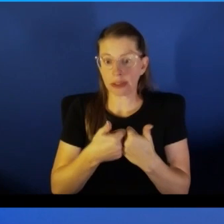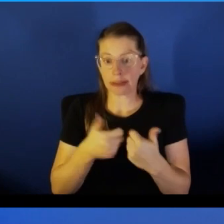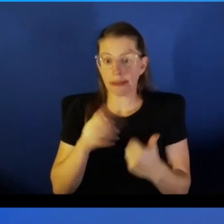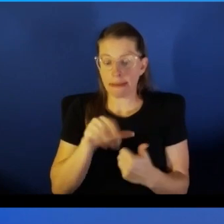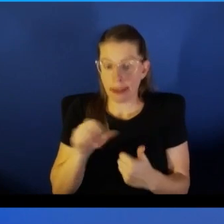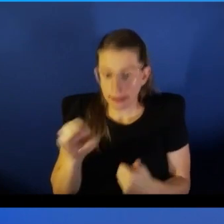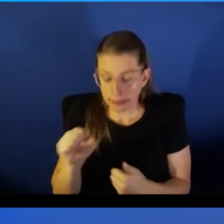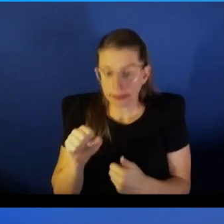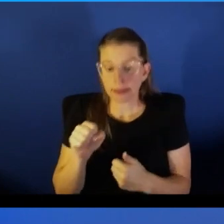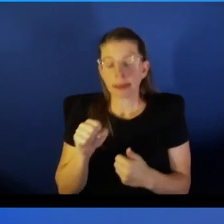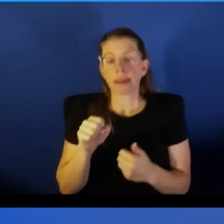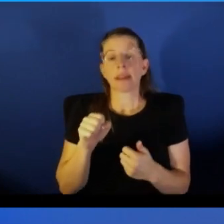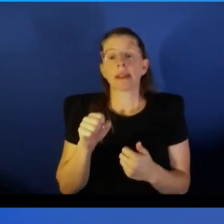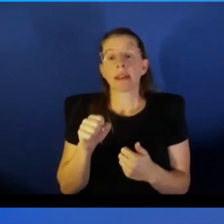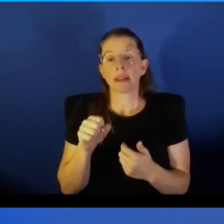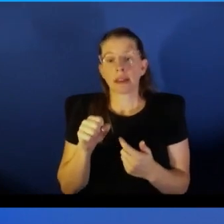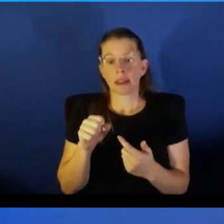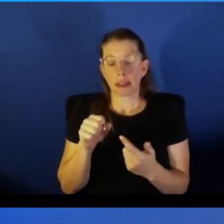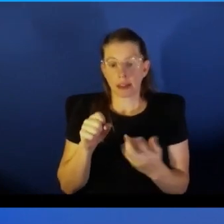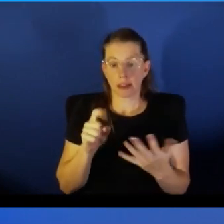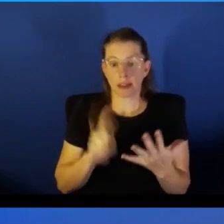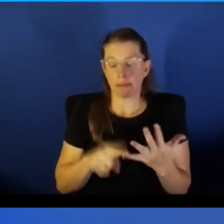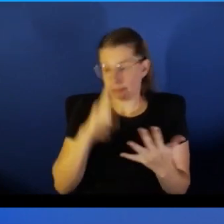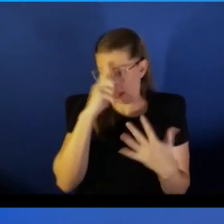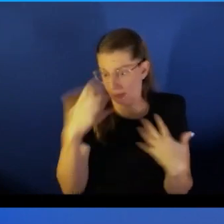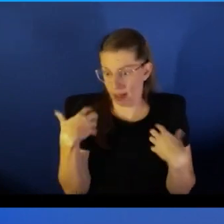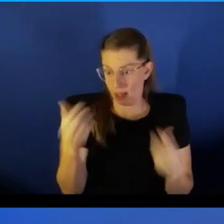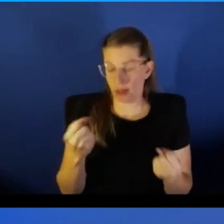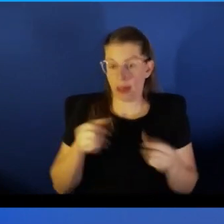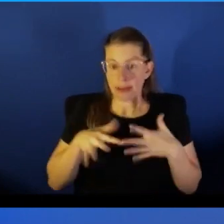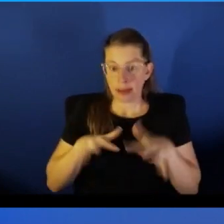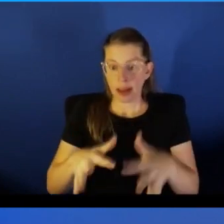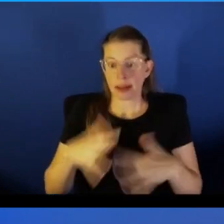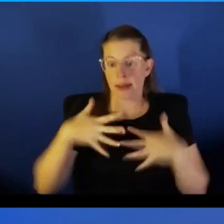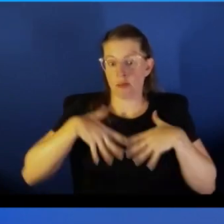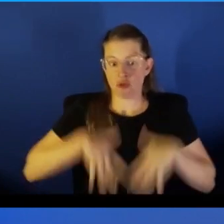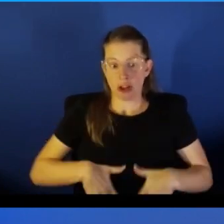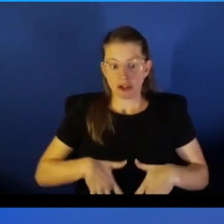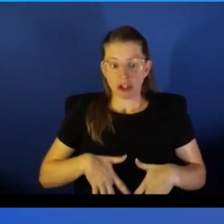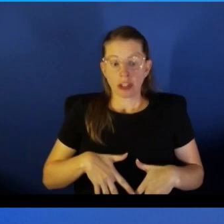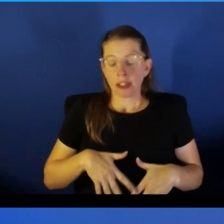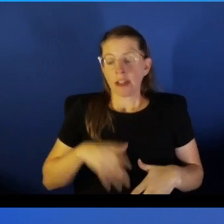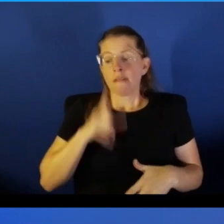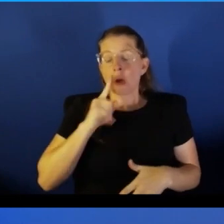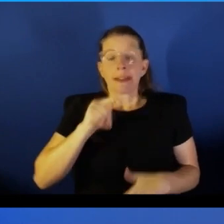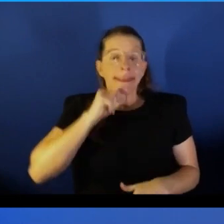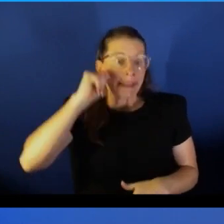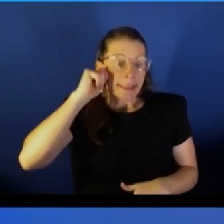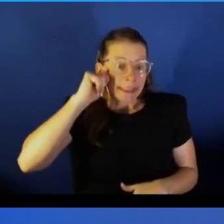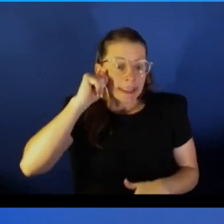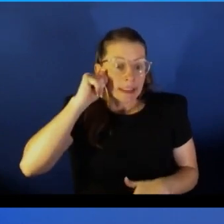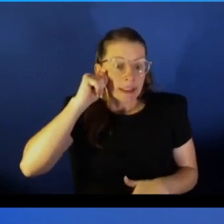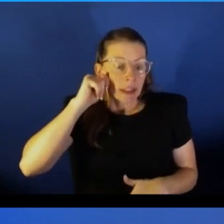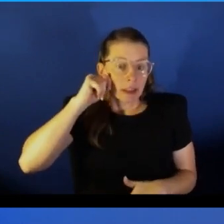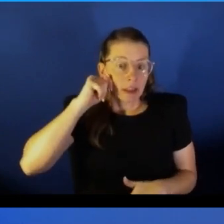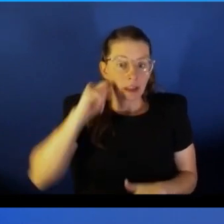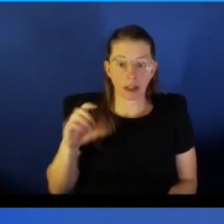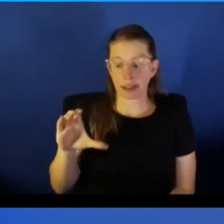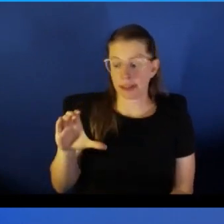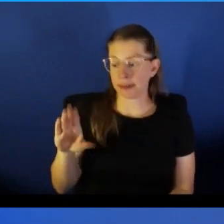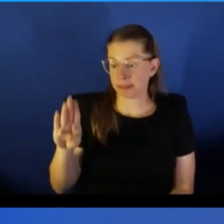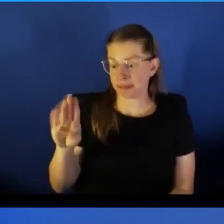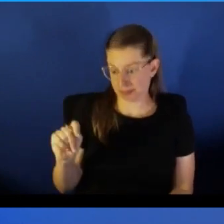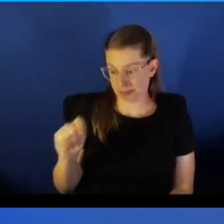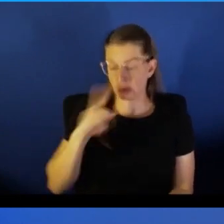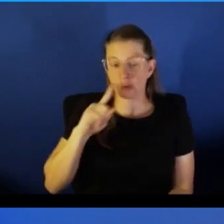have coexisting mental health, anxiety, depression, and so especially in our teens, and so we're doing some cognitive behavioral therapy and things like that. But a lot of what